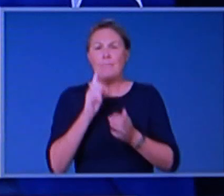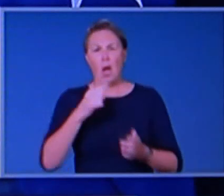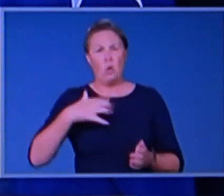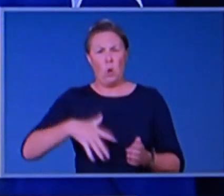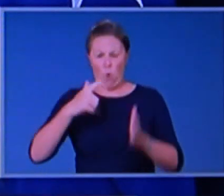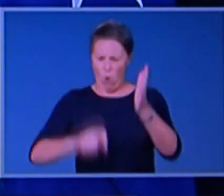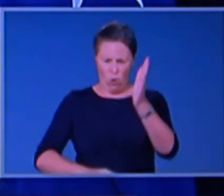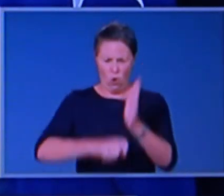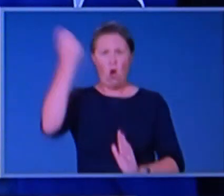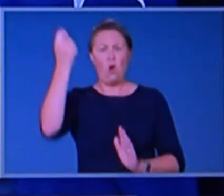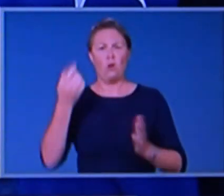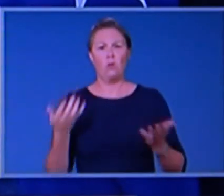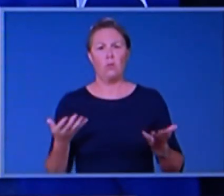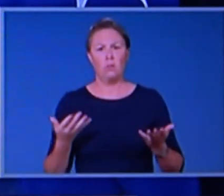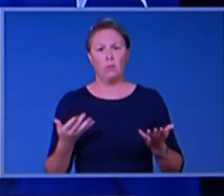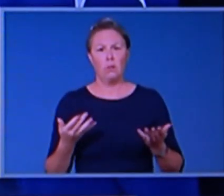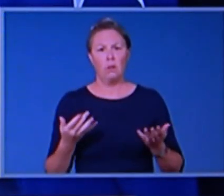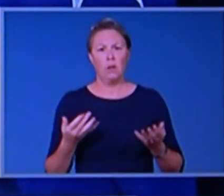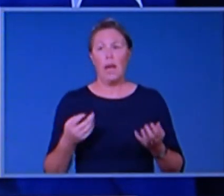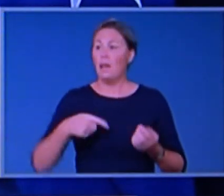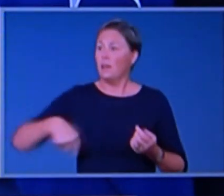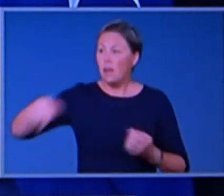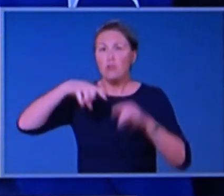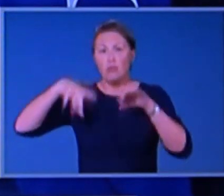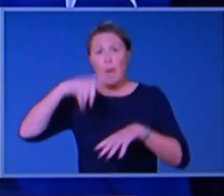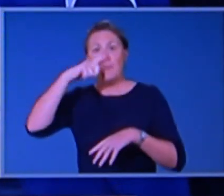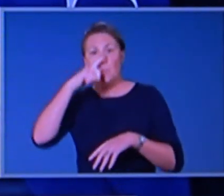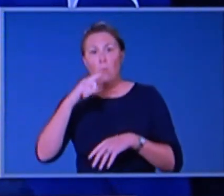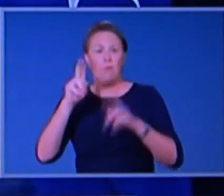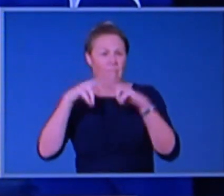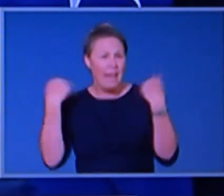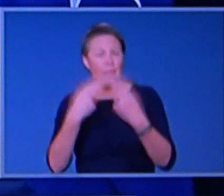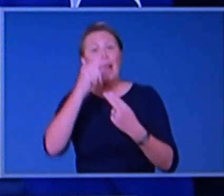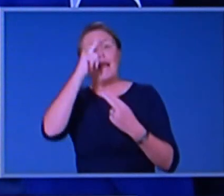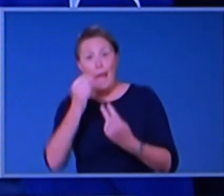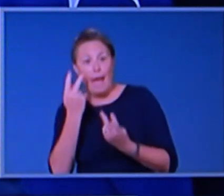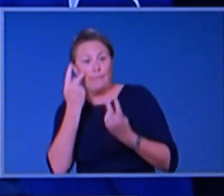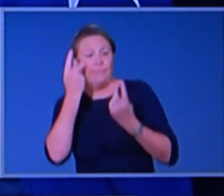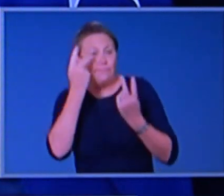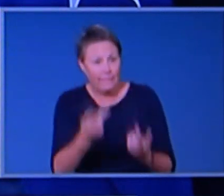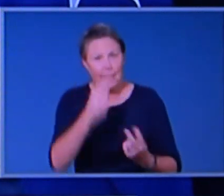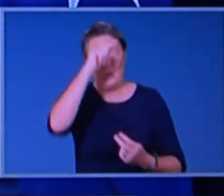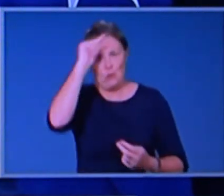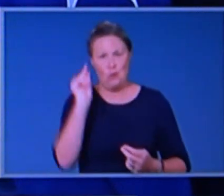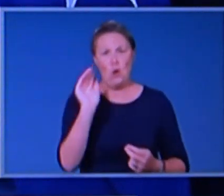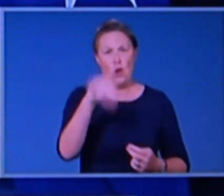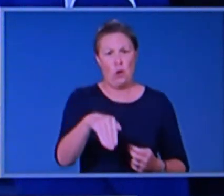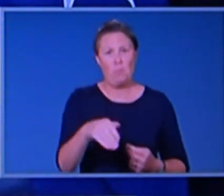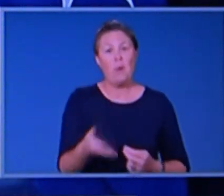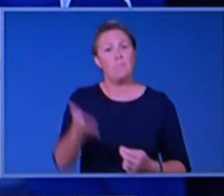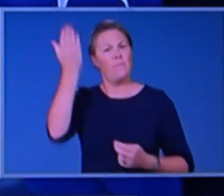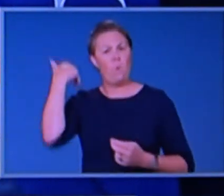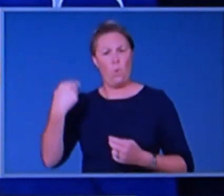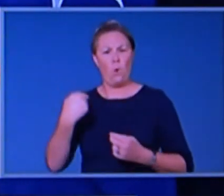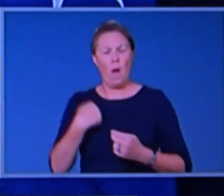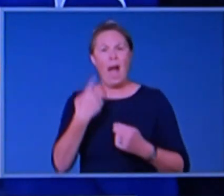people can't access them. They must. As you know, I initiated the Royal Commission into aged care, and we want to make sure that these facilities